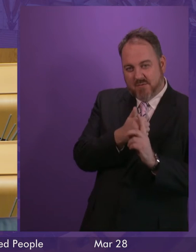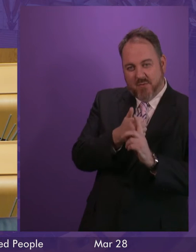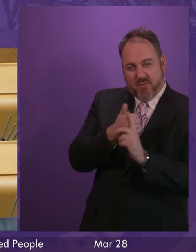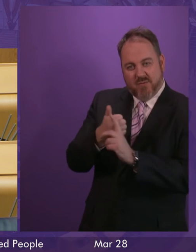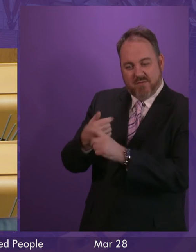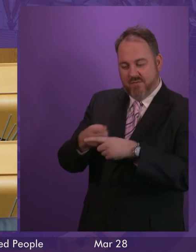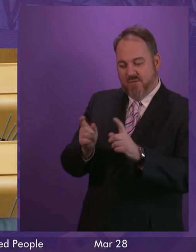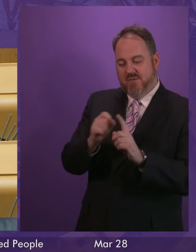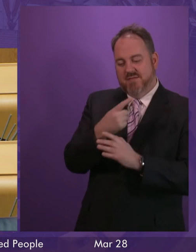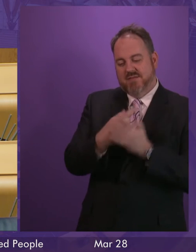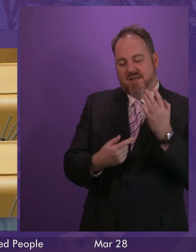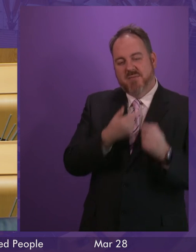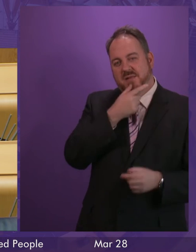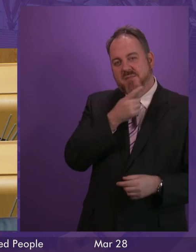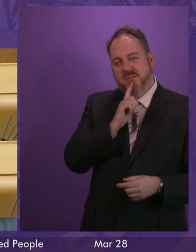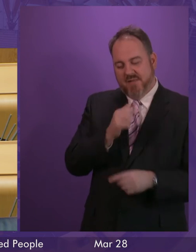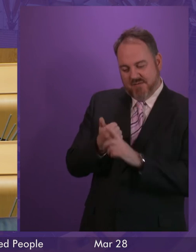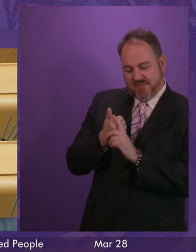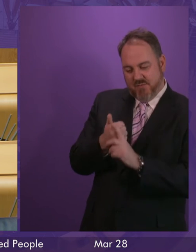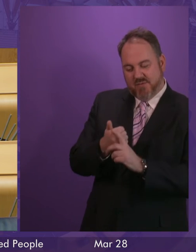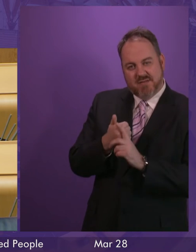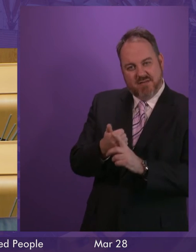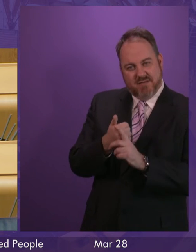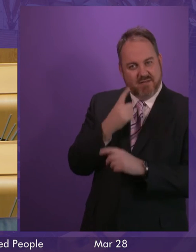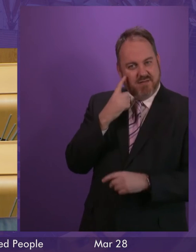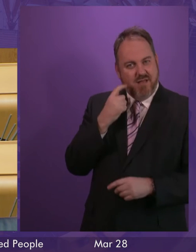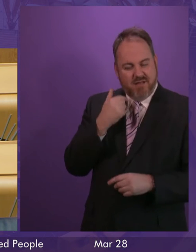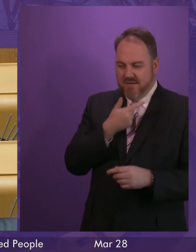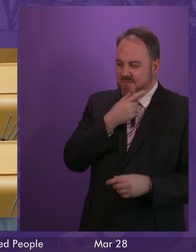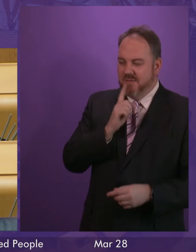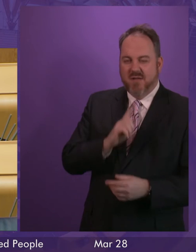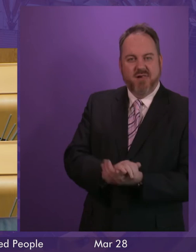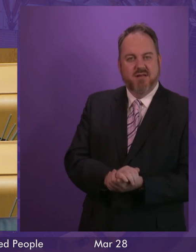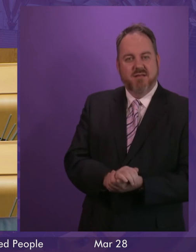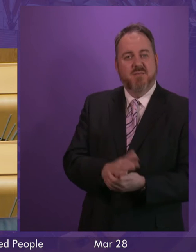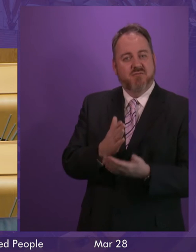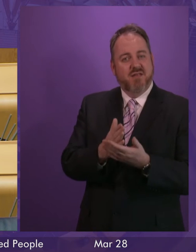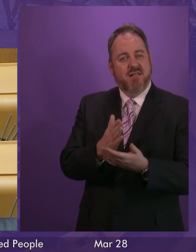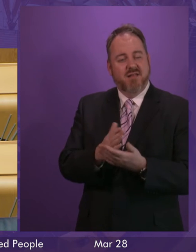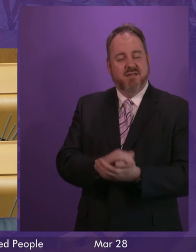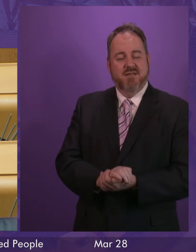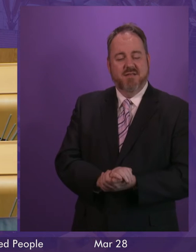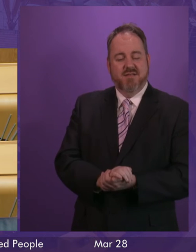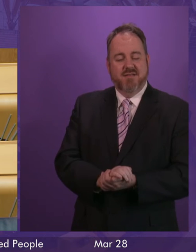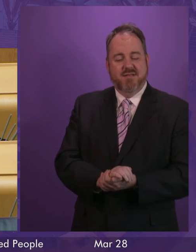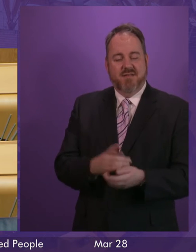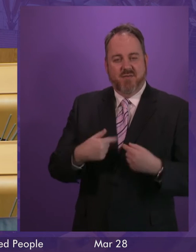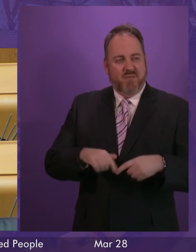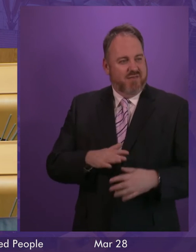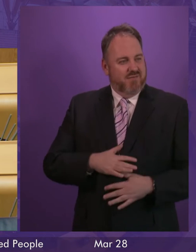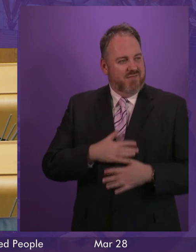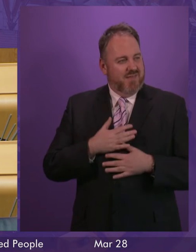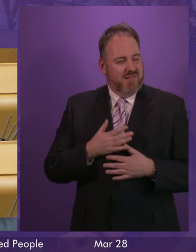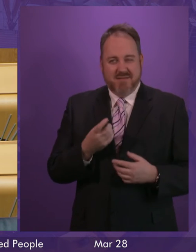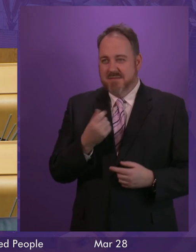and disabled young people in their area need. However, none of us can believe that it is possible that in some